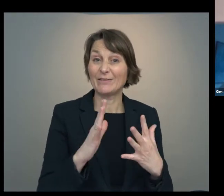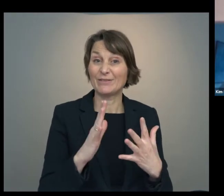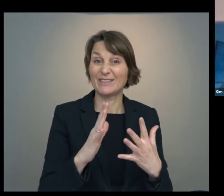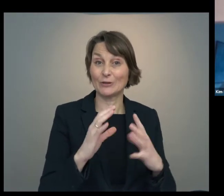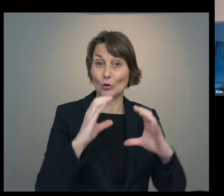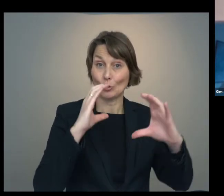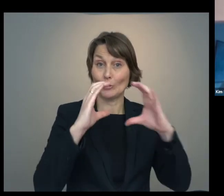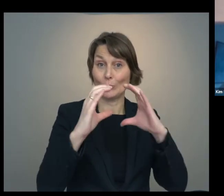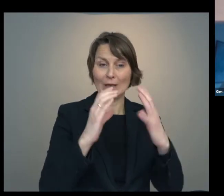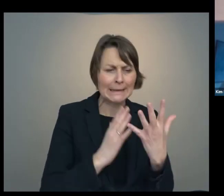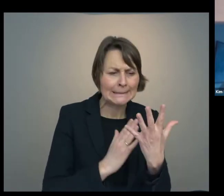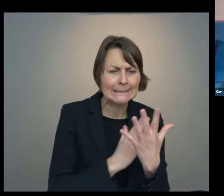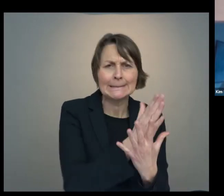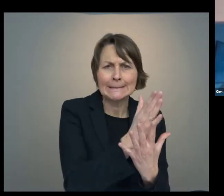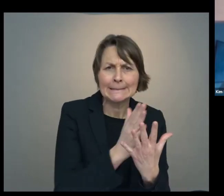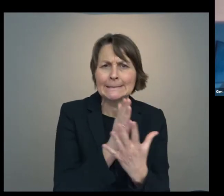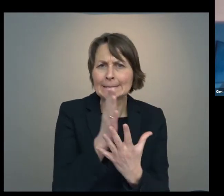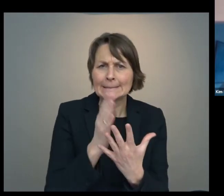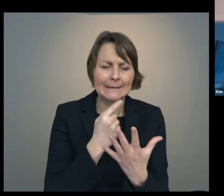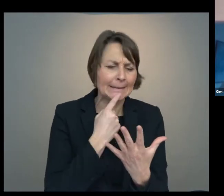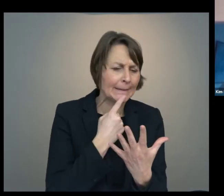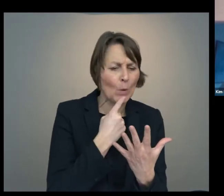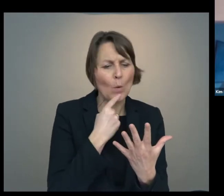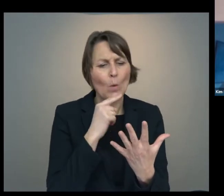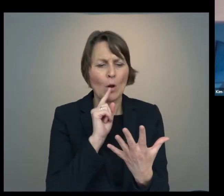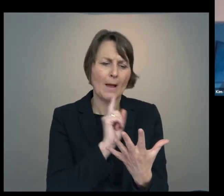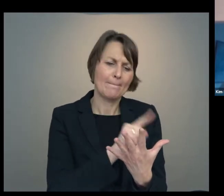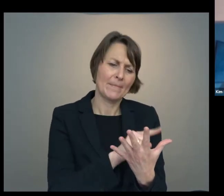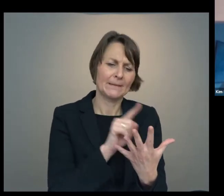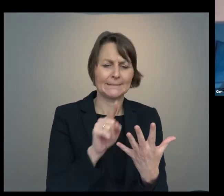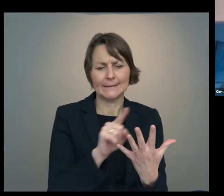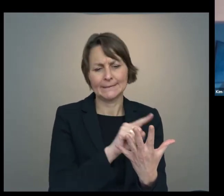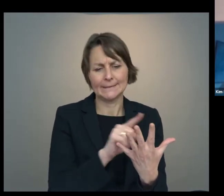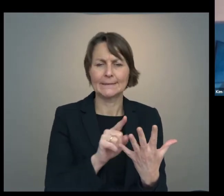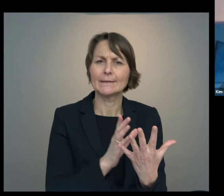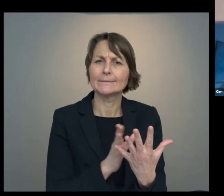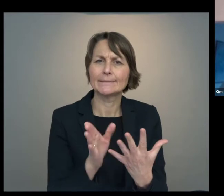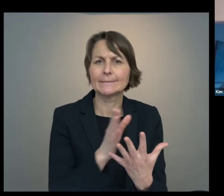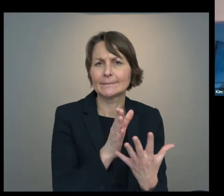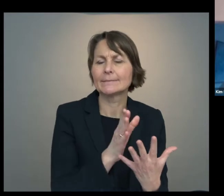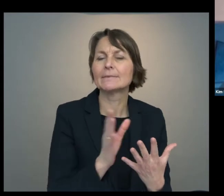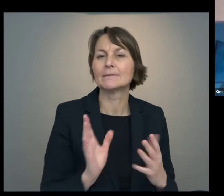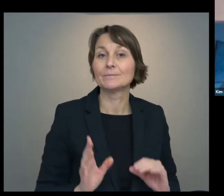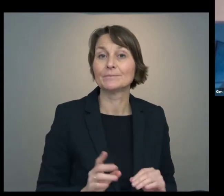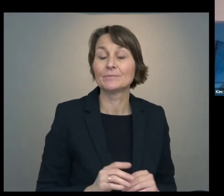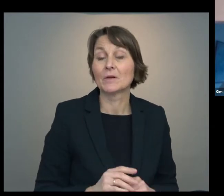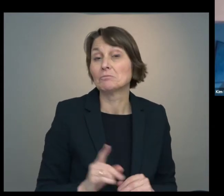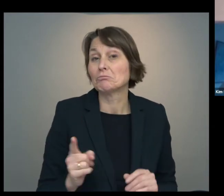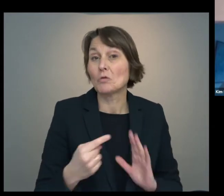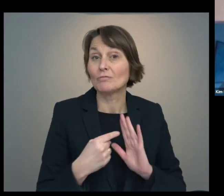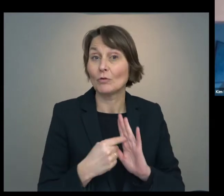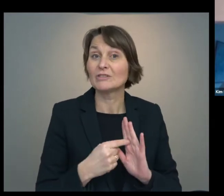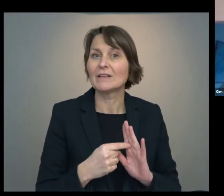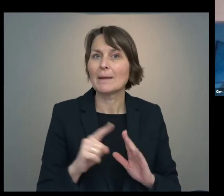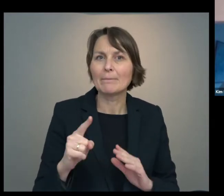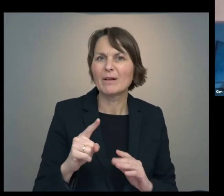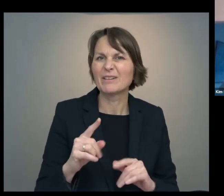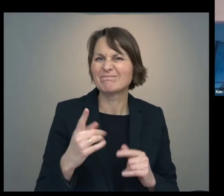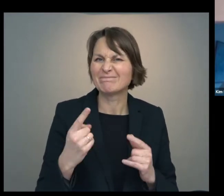all the channels that we have for communicating are just fine for that. We picked this up. I